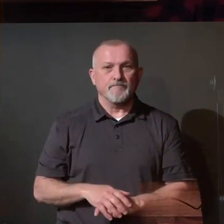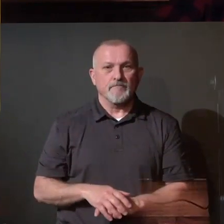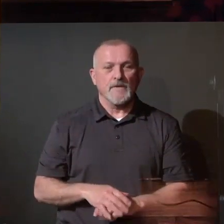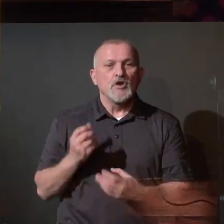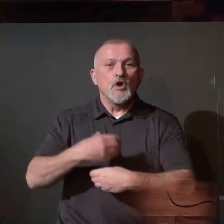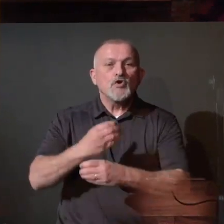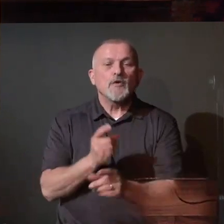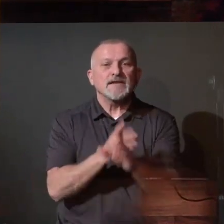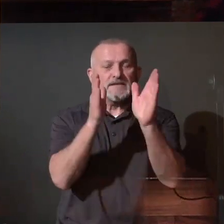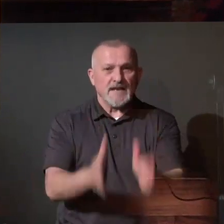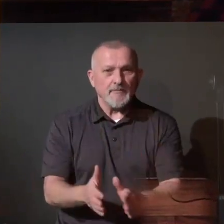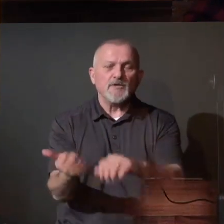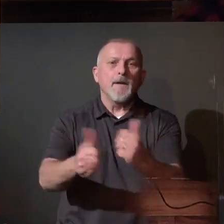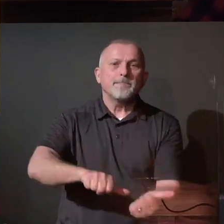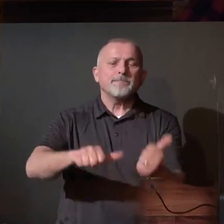Disciple,